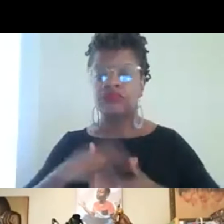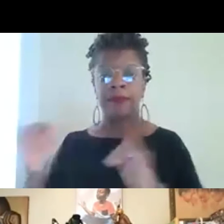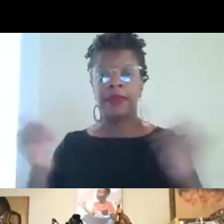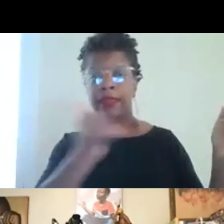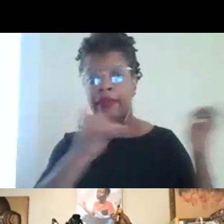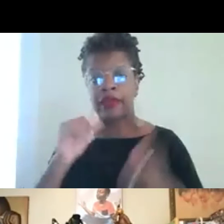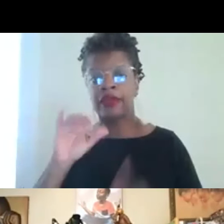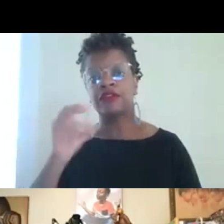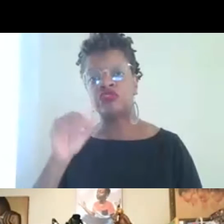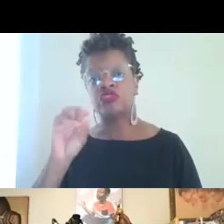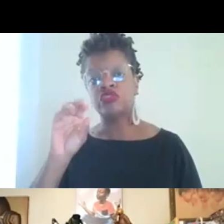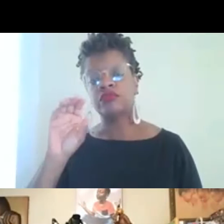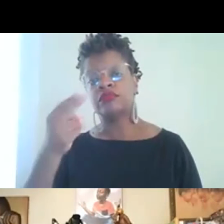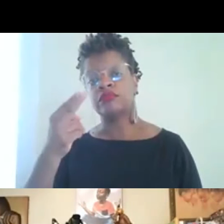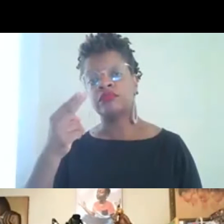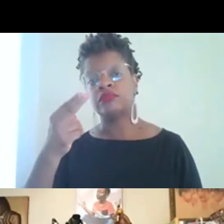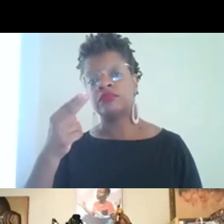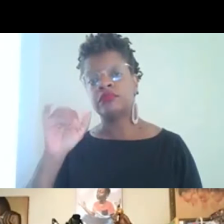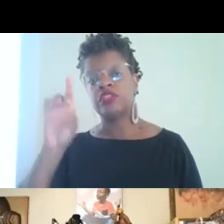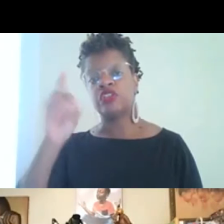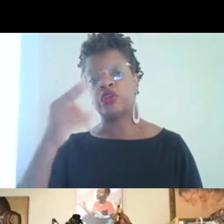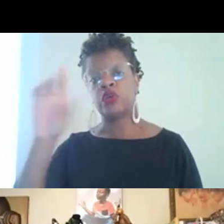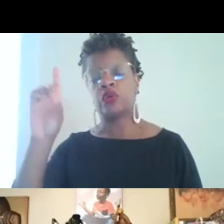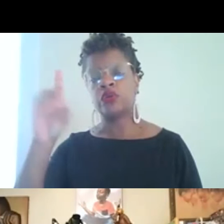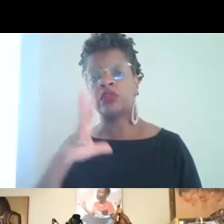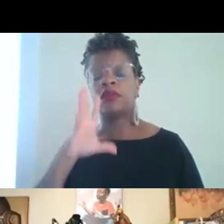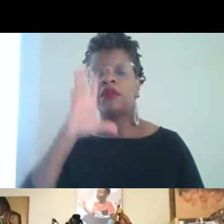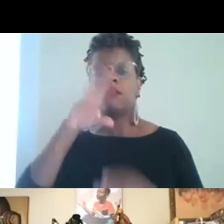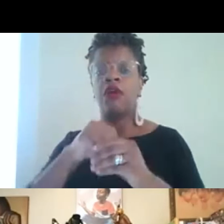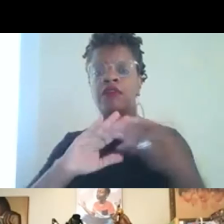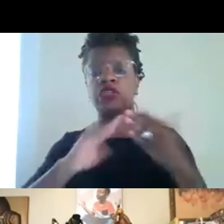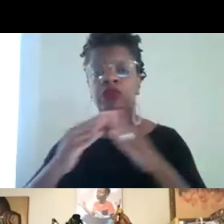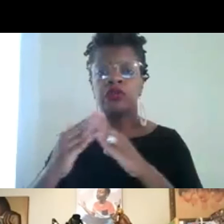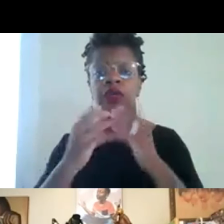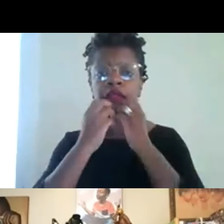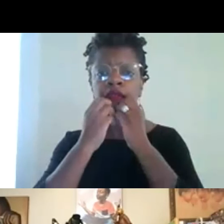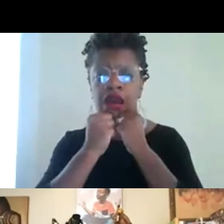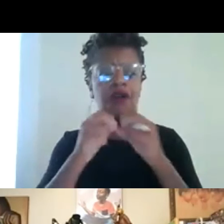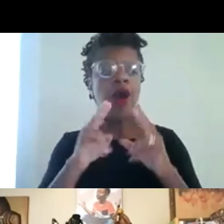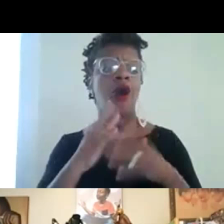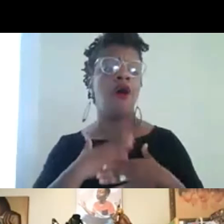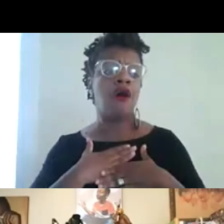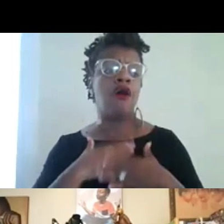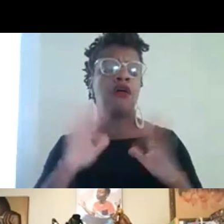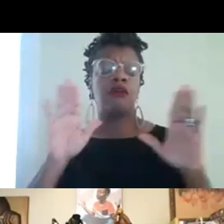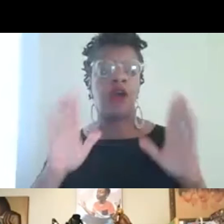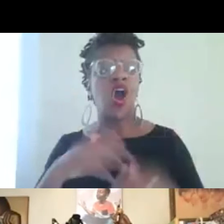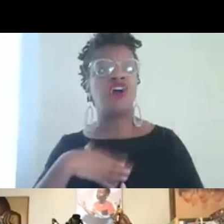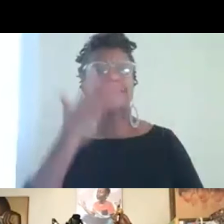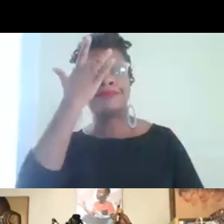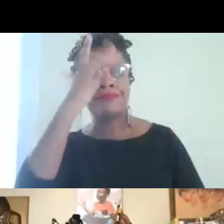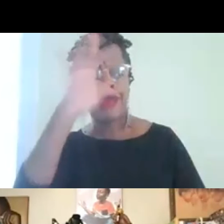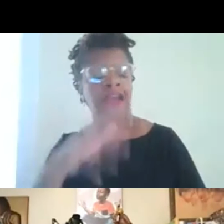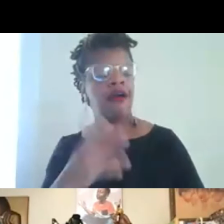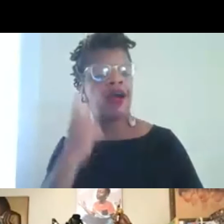childhood, to be a part of a beloved community in which they are valued and seen for their brilliance in a world